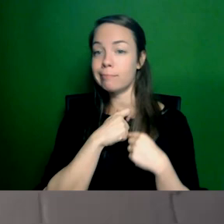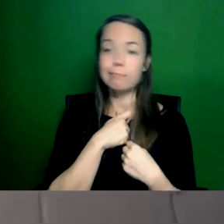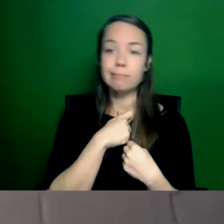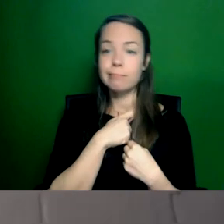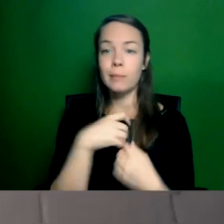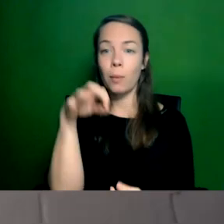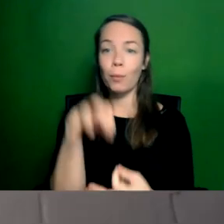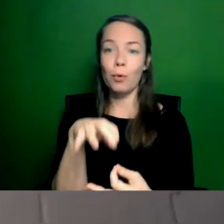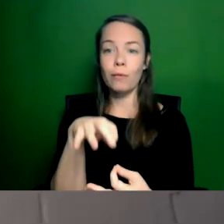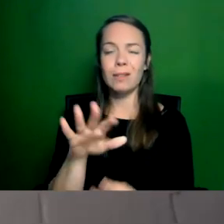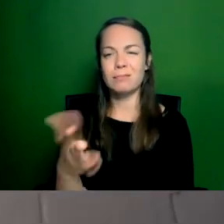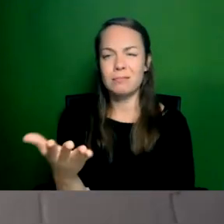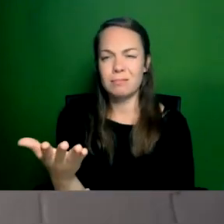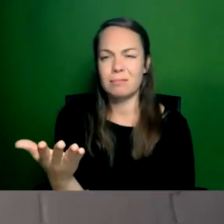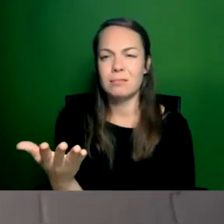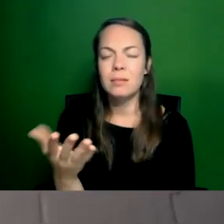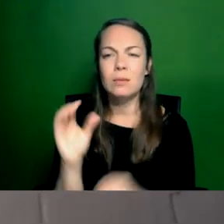this whole perfectionism,